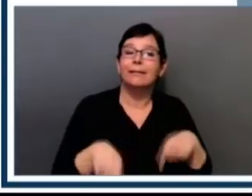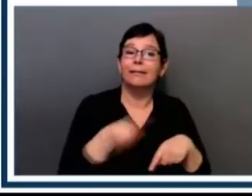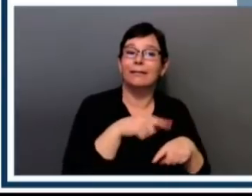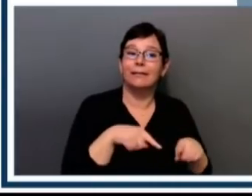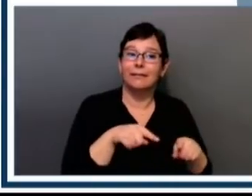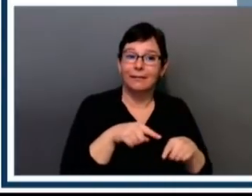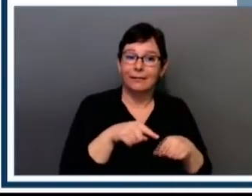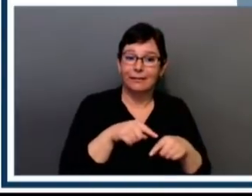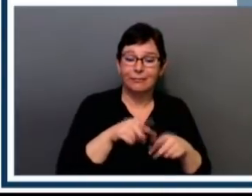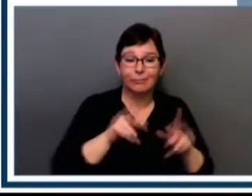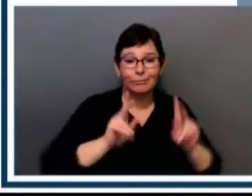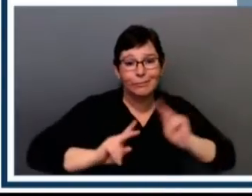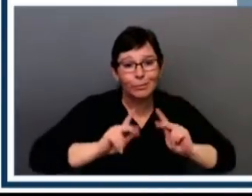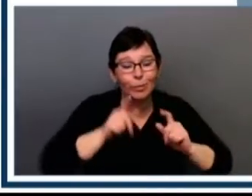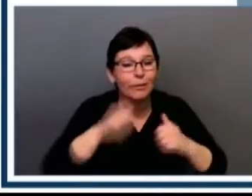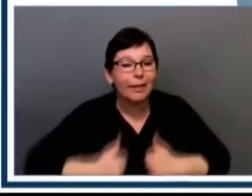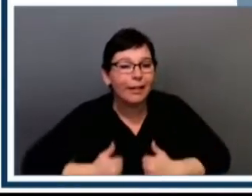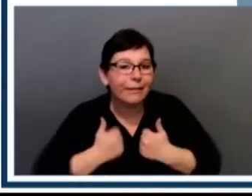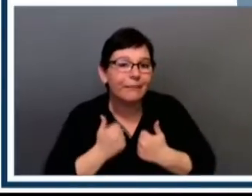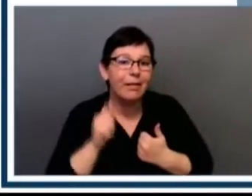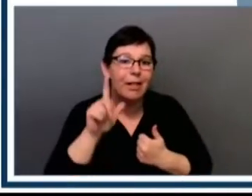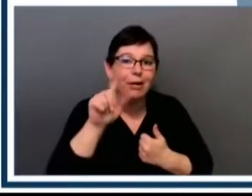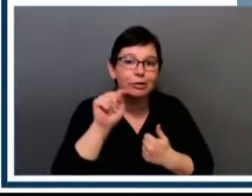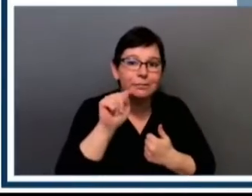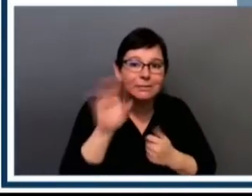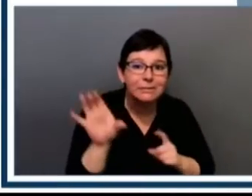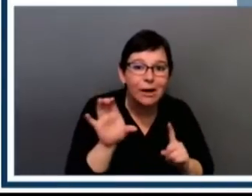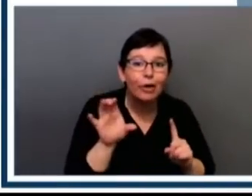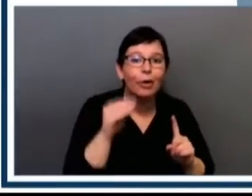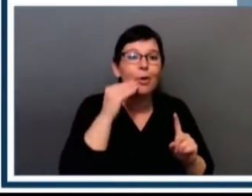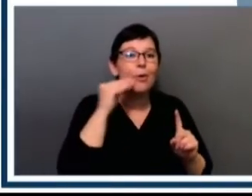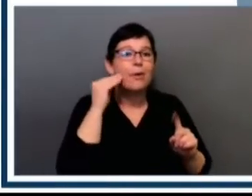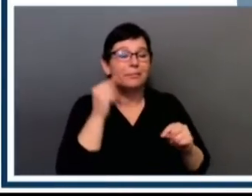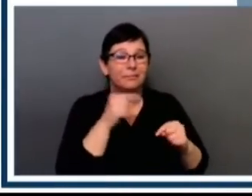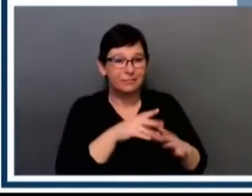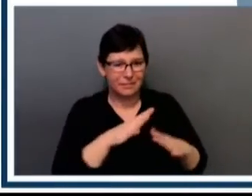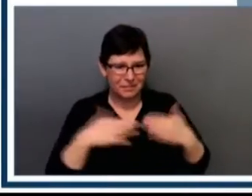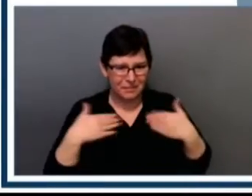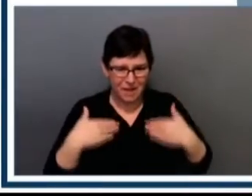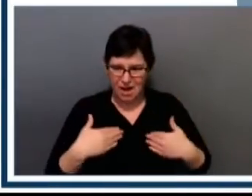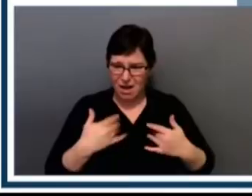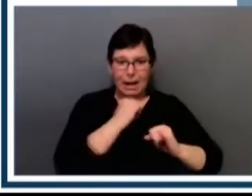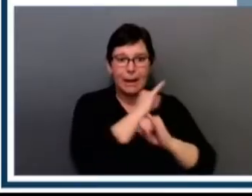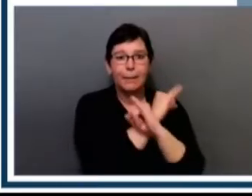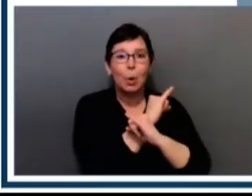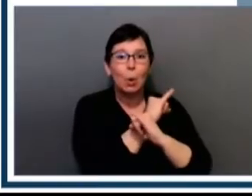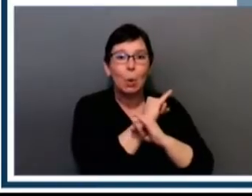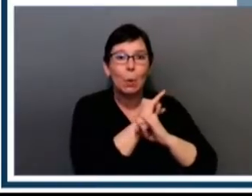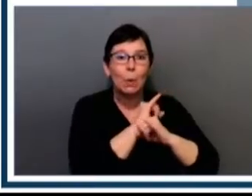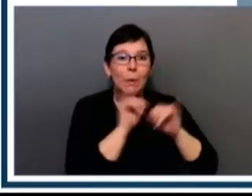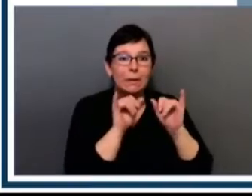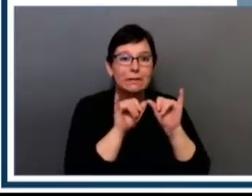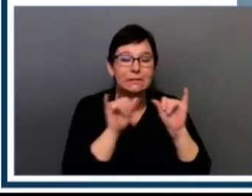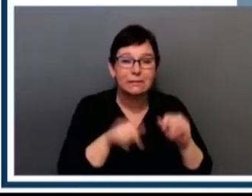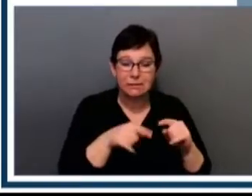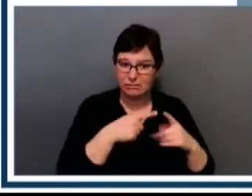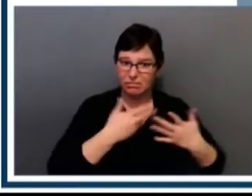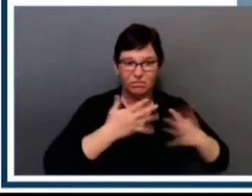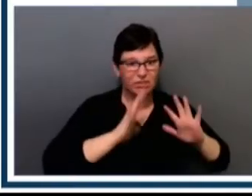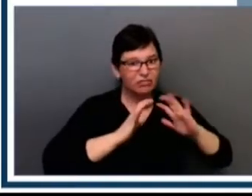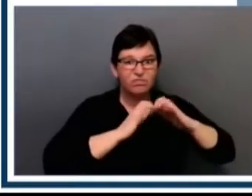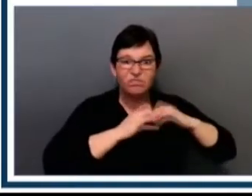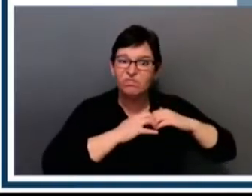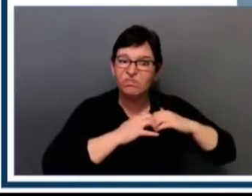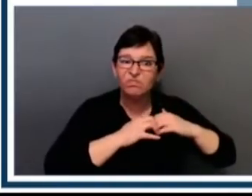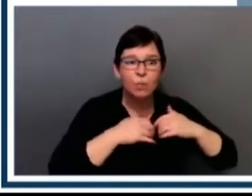underlying medical conditions, especially if they're immune compromised, and for the few who cannot be vaccinated, there is still a very real risk